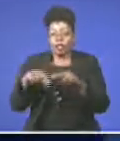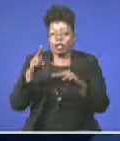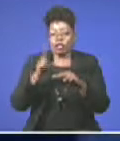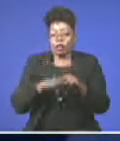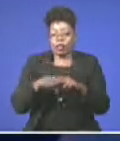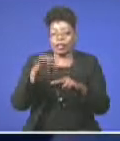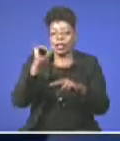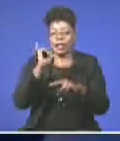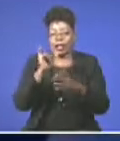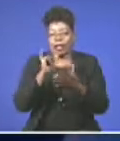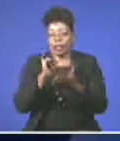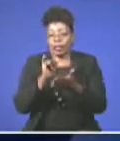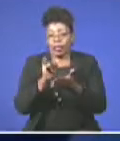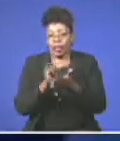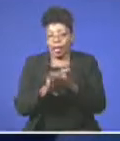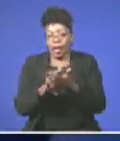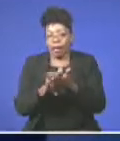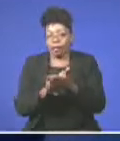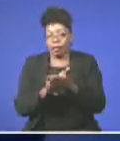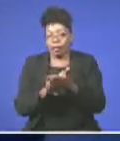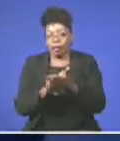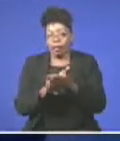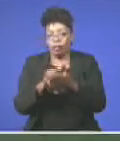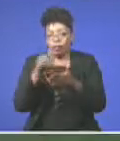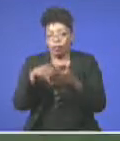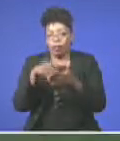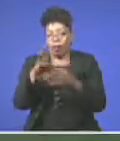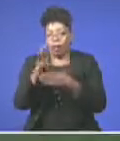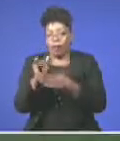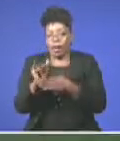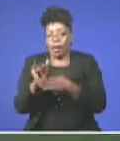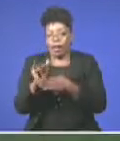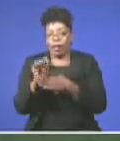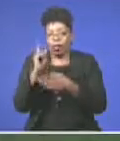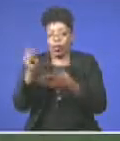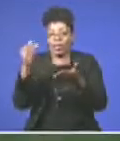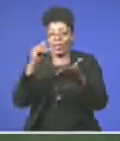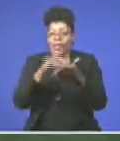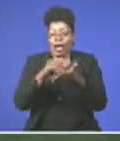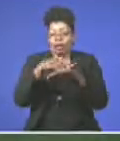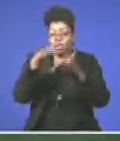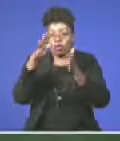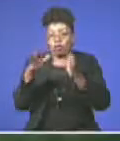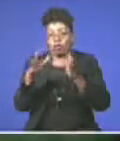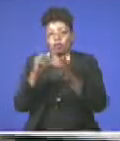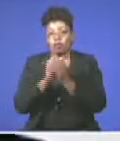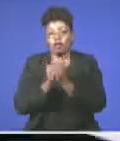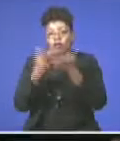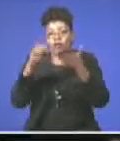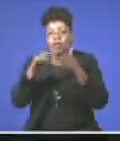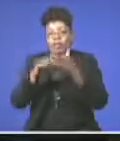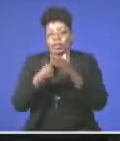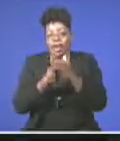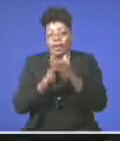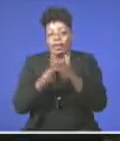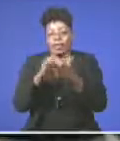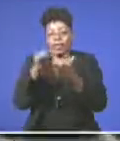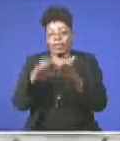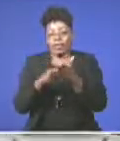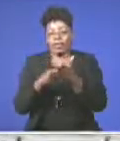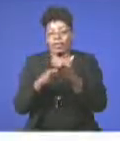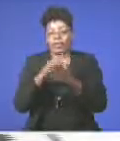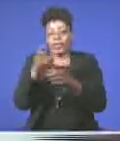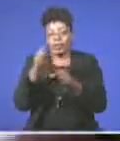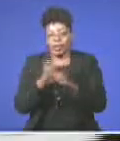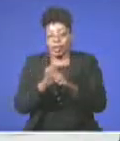that enrollment by 1,000 students. We have already begun this year by registering our first